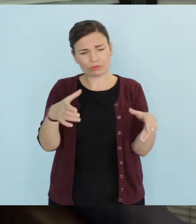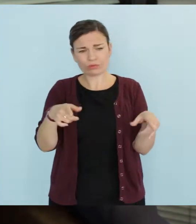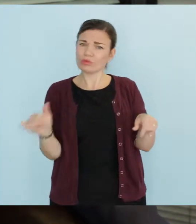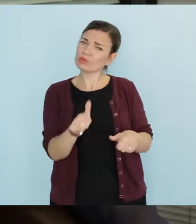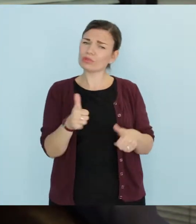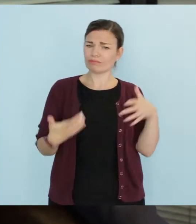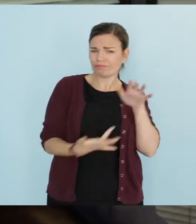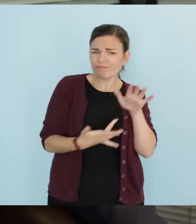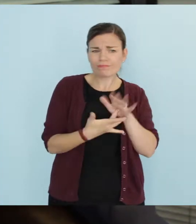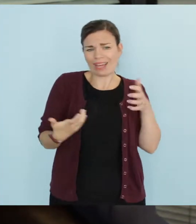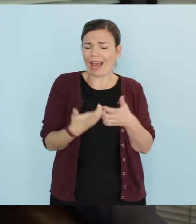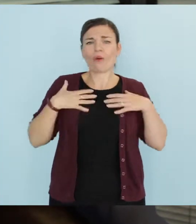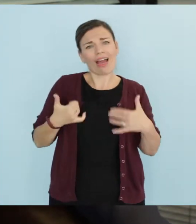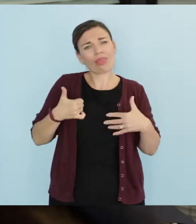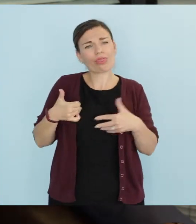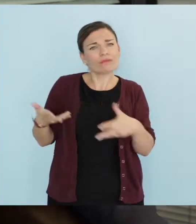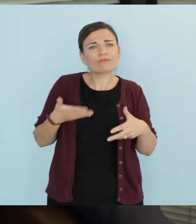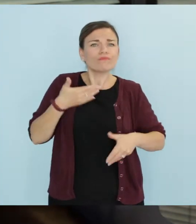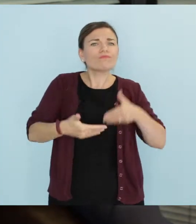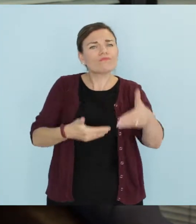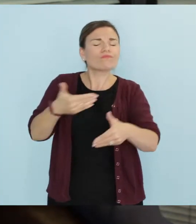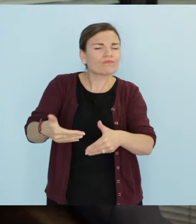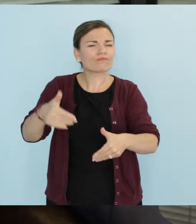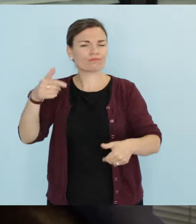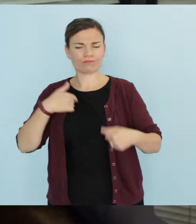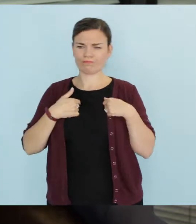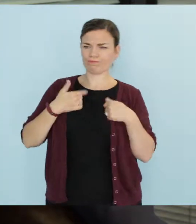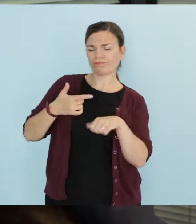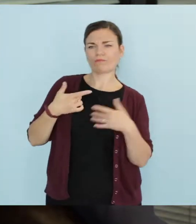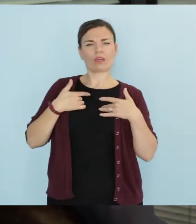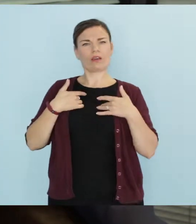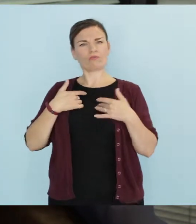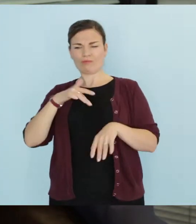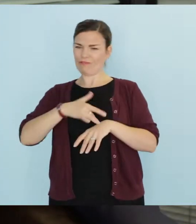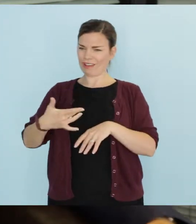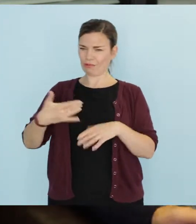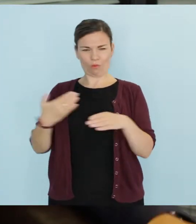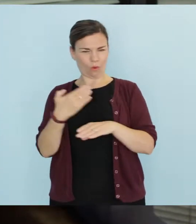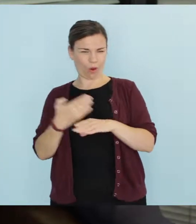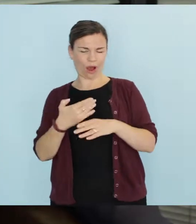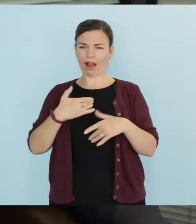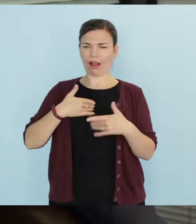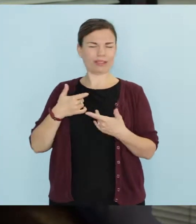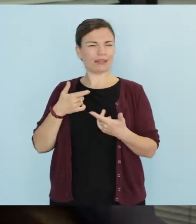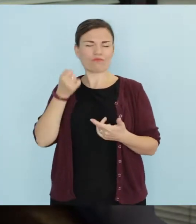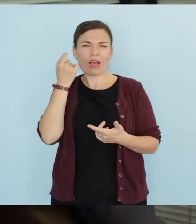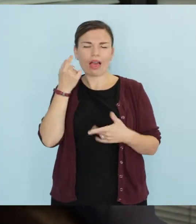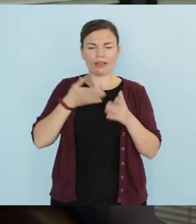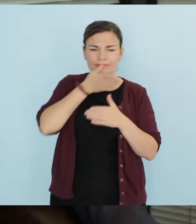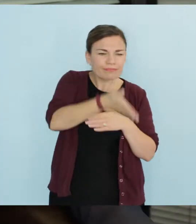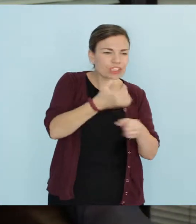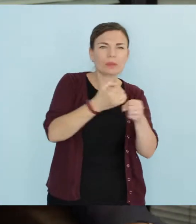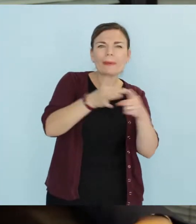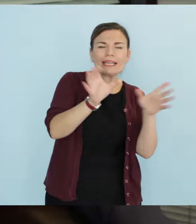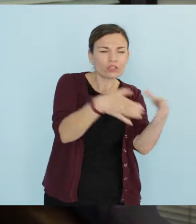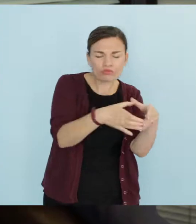part of how we run health services. We take it for granted when we're in and out of hospitals as professionals, and we're in and out of GP